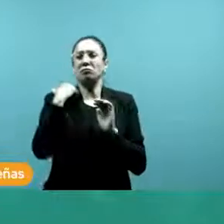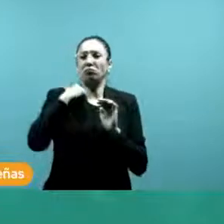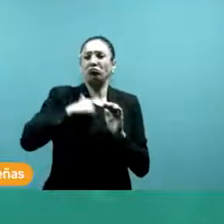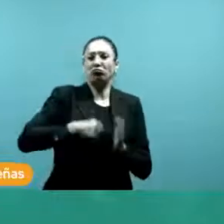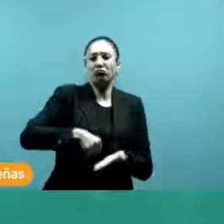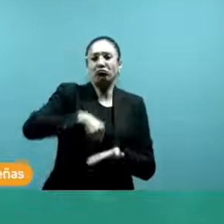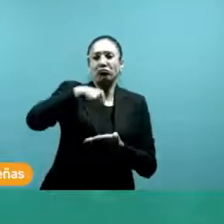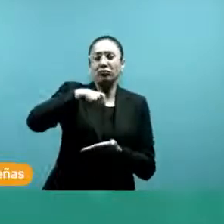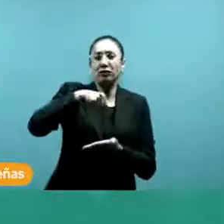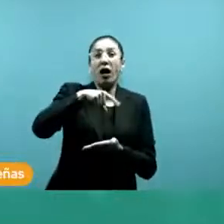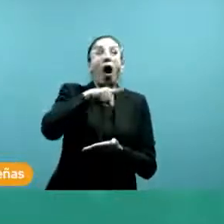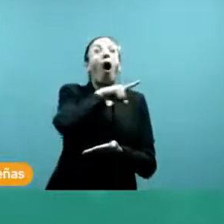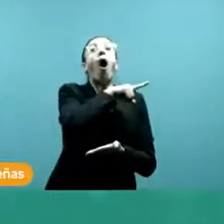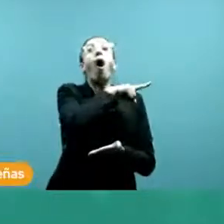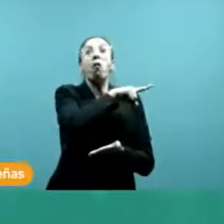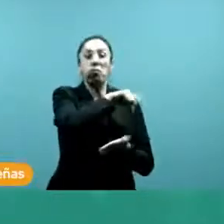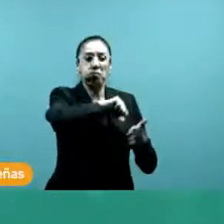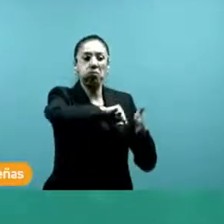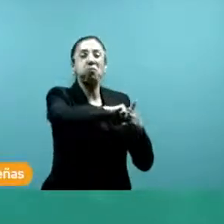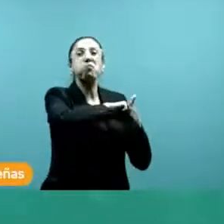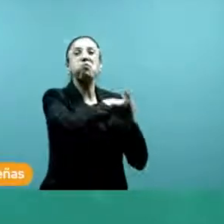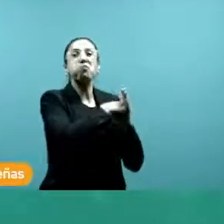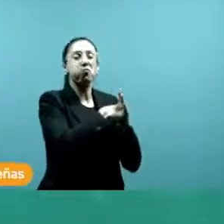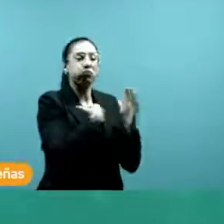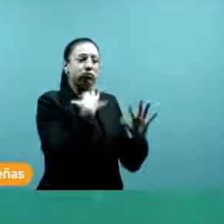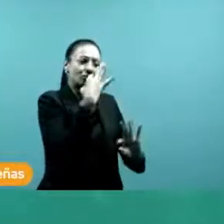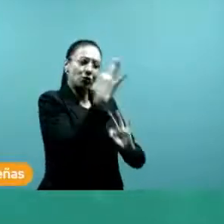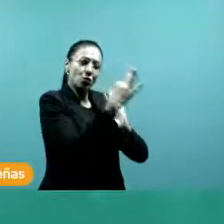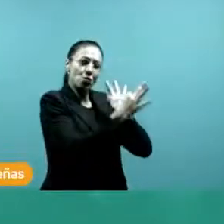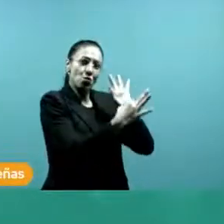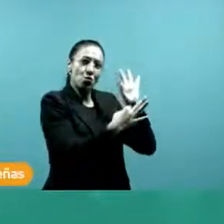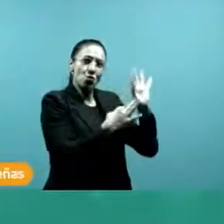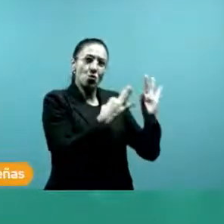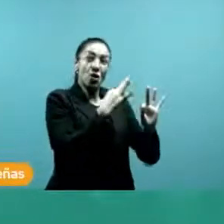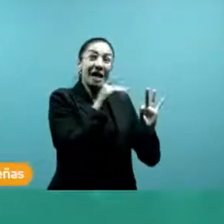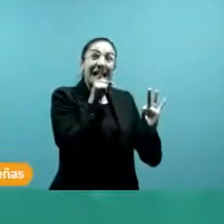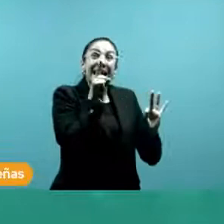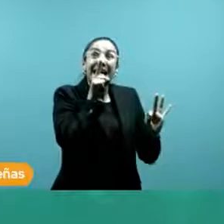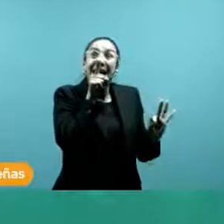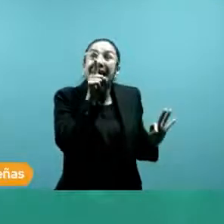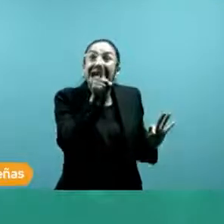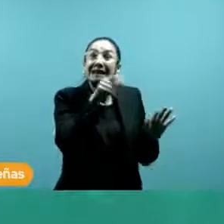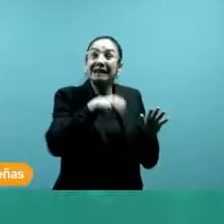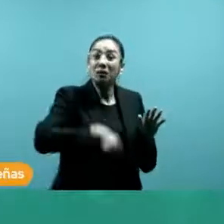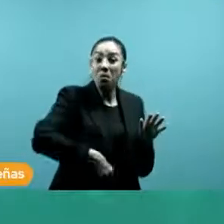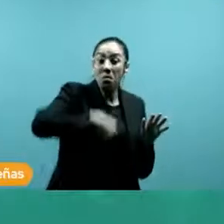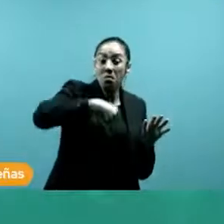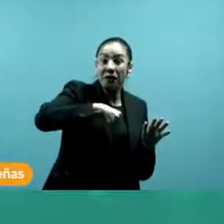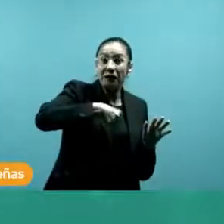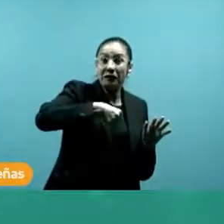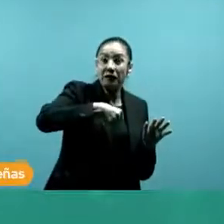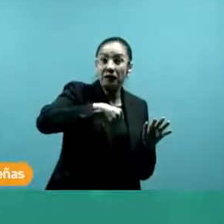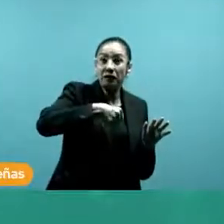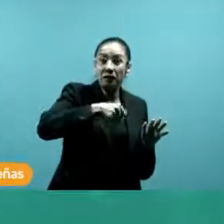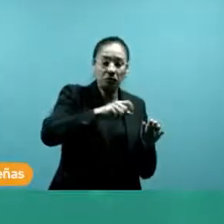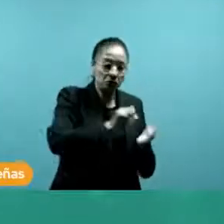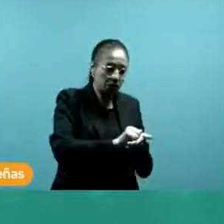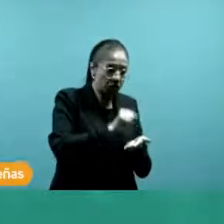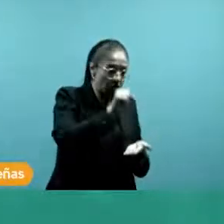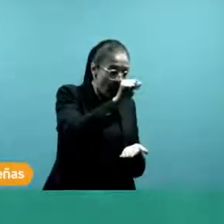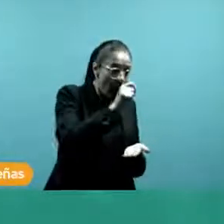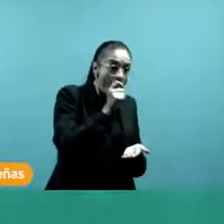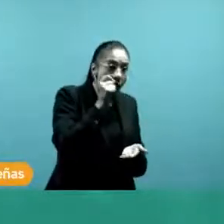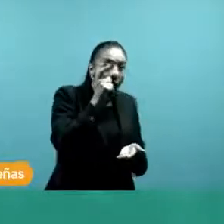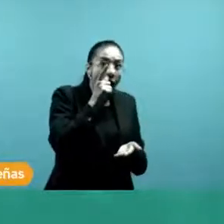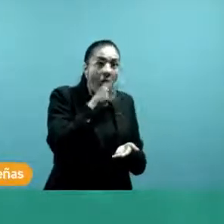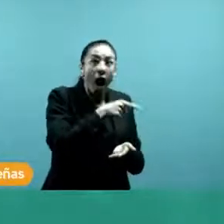this particular suitcase, durante la our preservación de esta in maleta the conservation en particular, lab discovered a piece of paper. Descubrieron ellos un